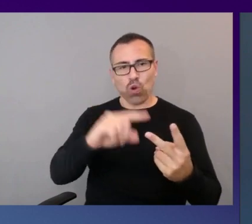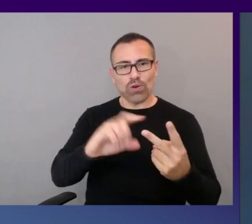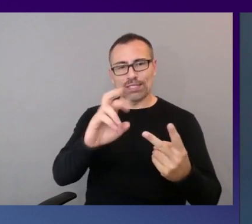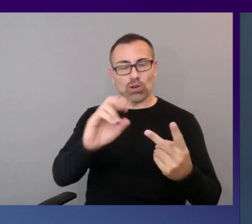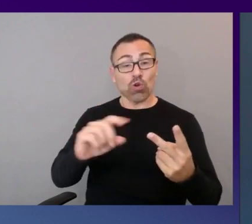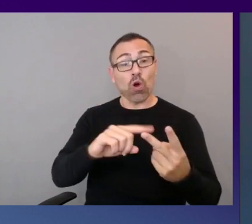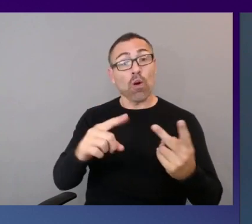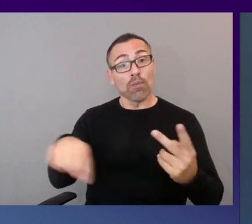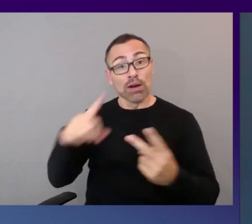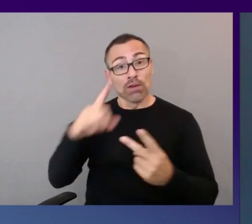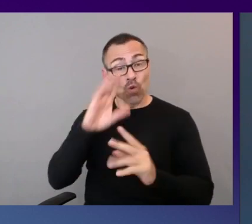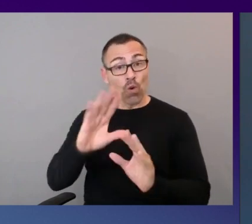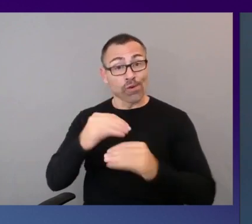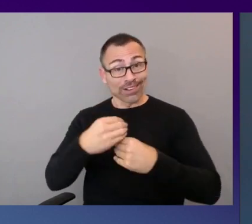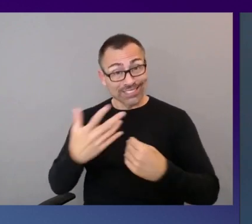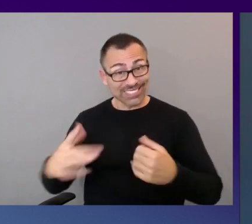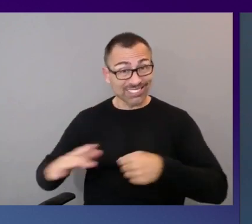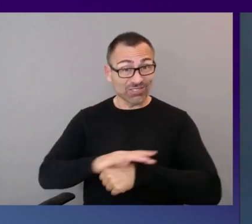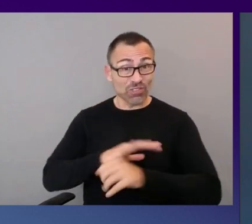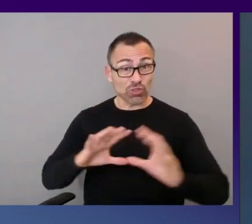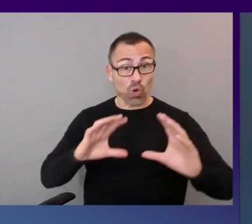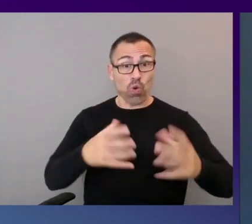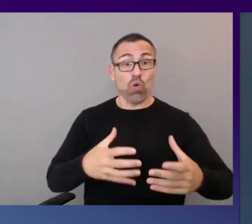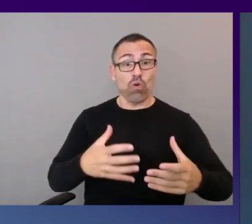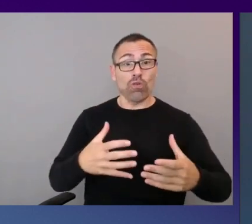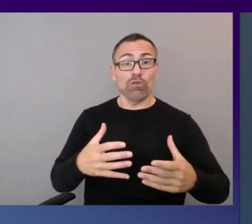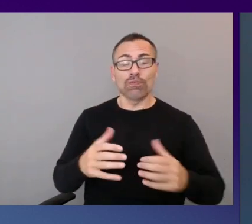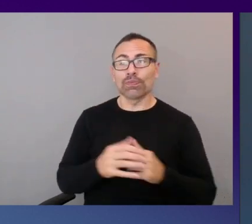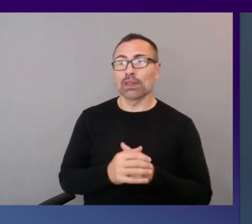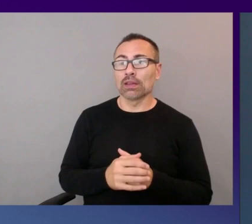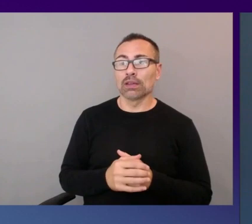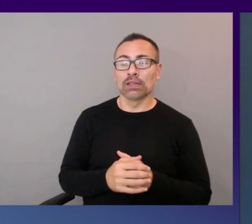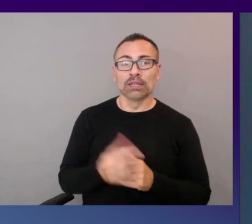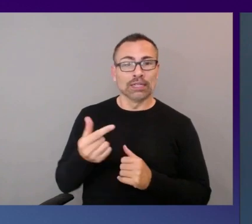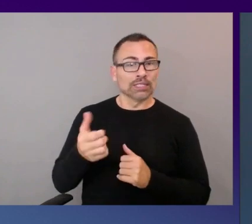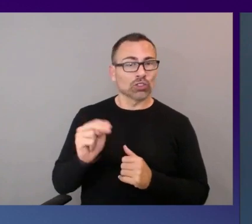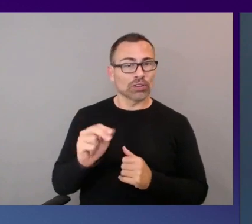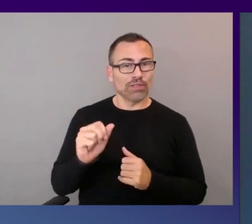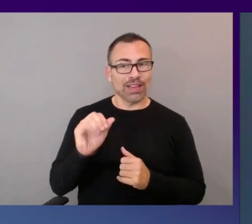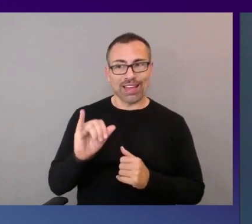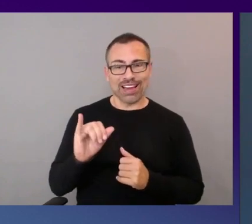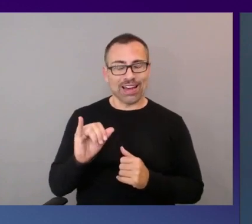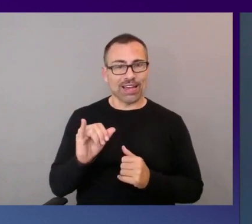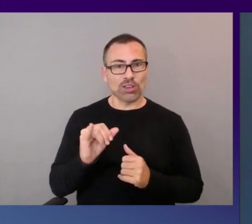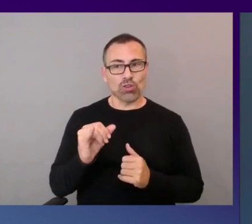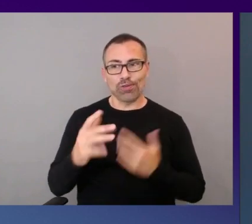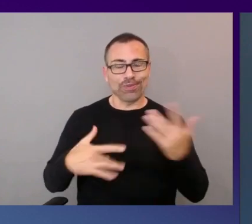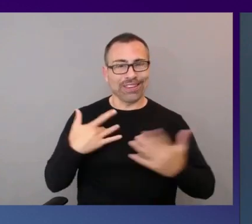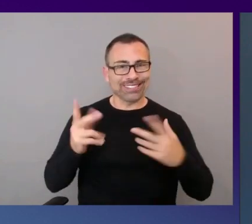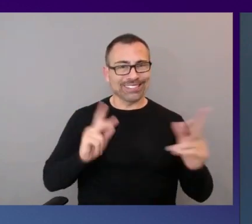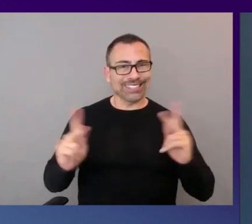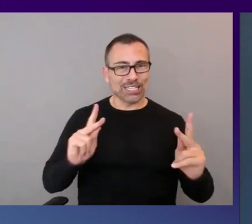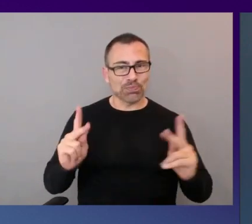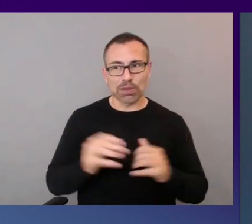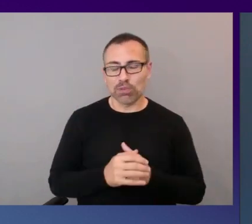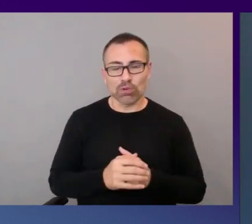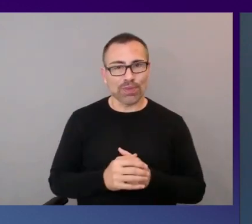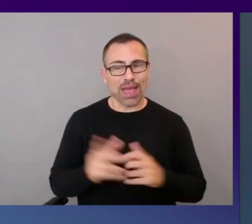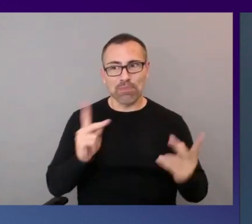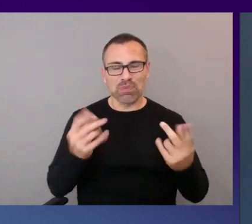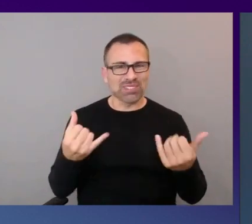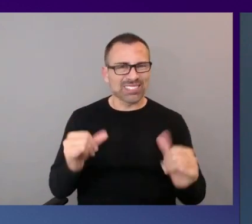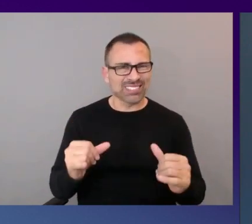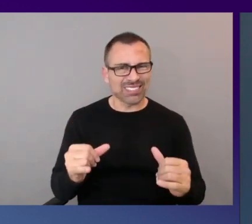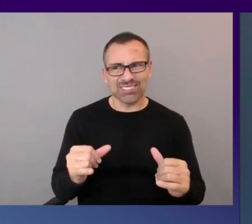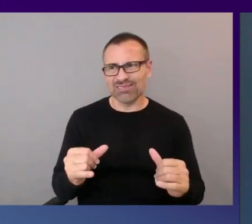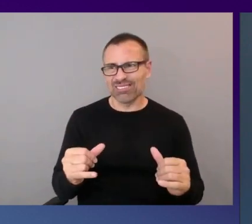right? Generative AI has excited individuals, and people are still trying to figure out exactly how should they